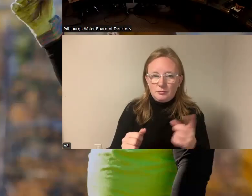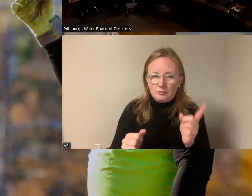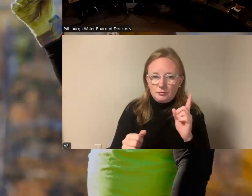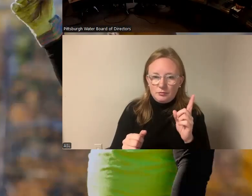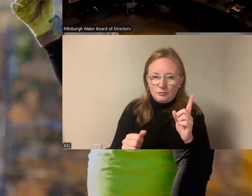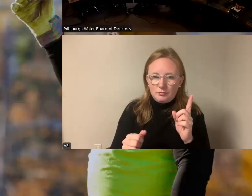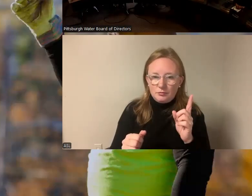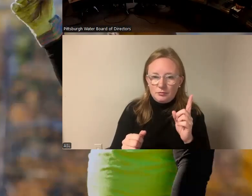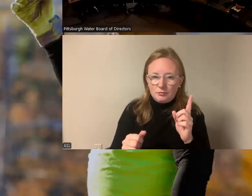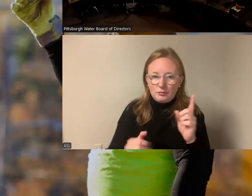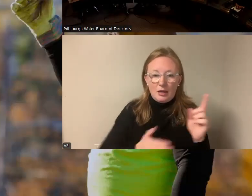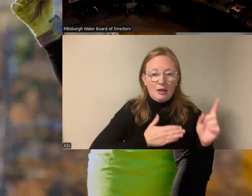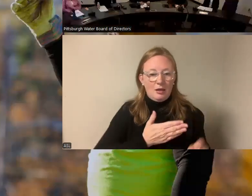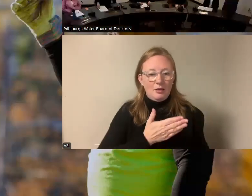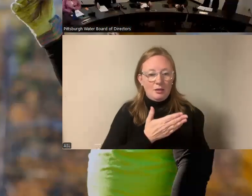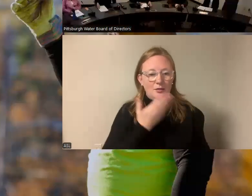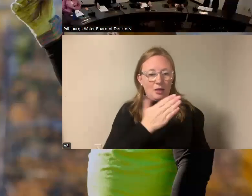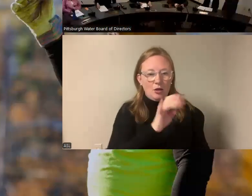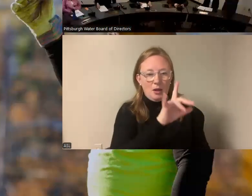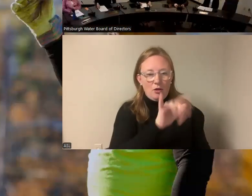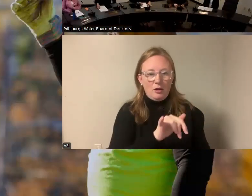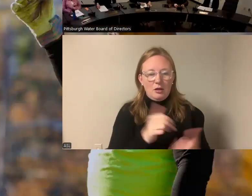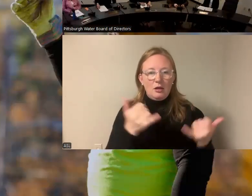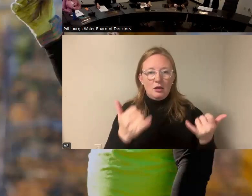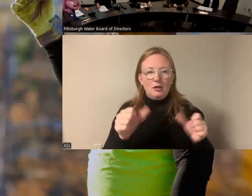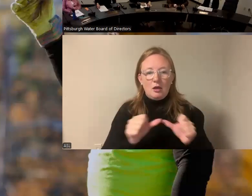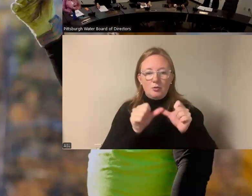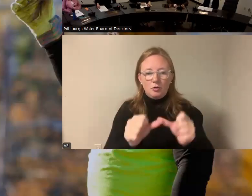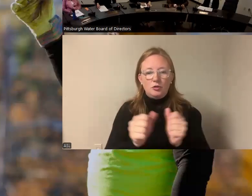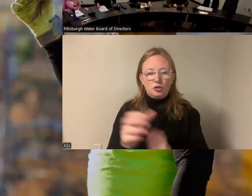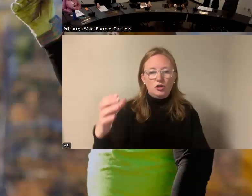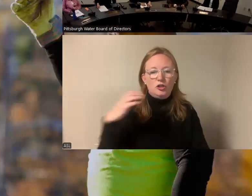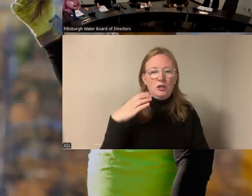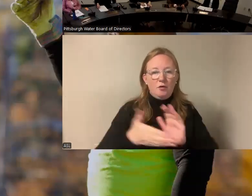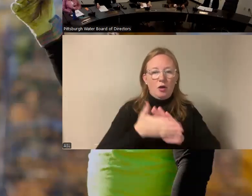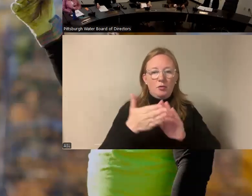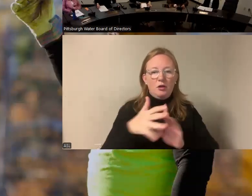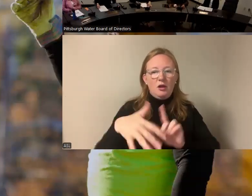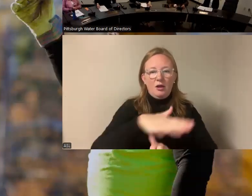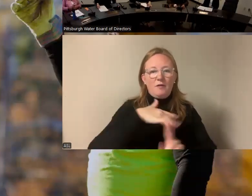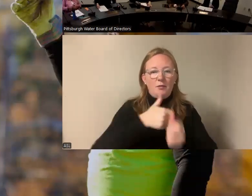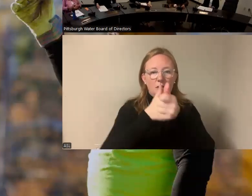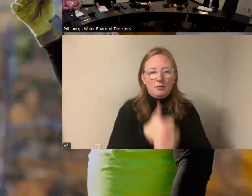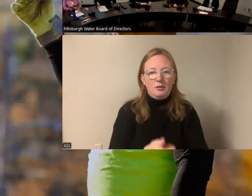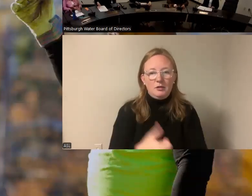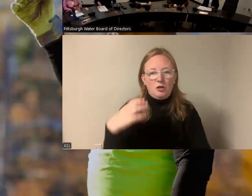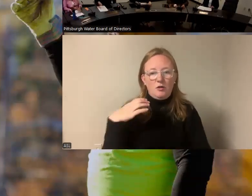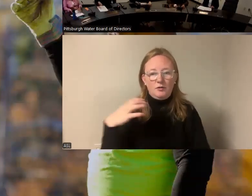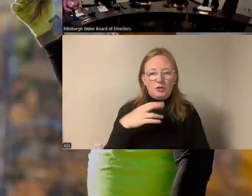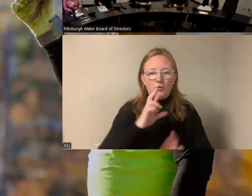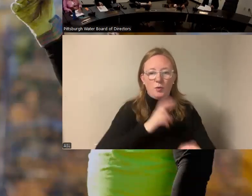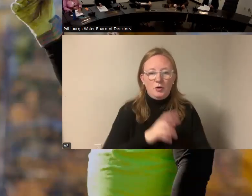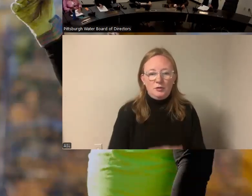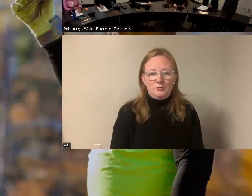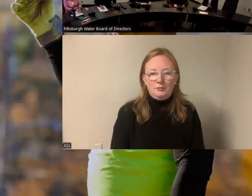Thank you. Thank you, Barry. Thank you. We will move on to the Chief Operations and Environmental Compliance Officer report.